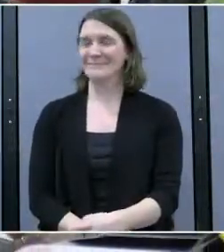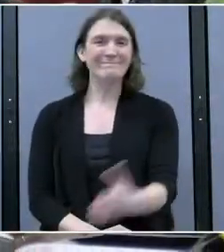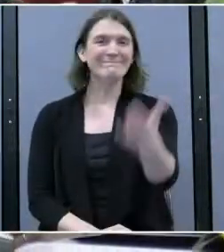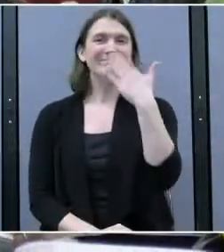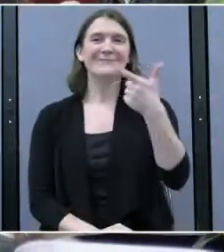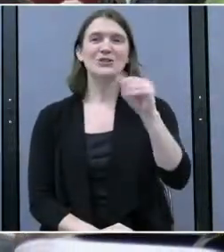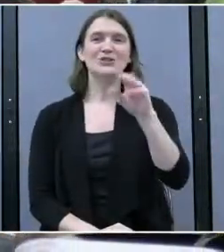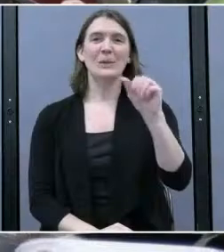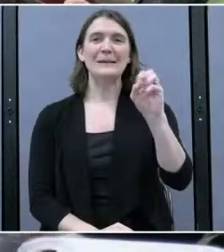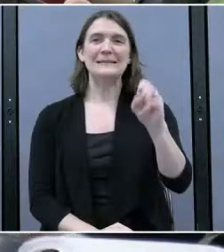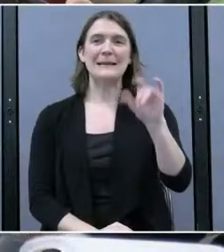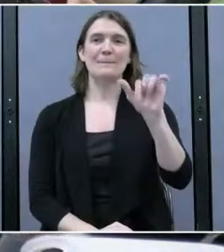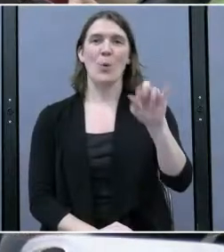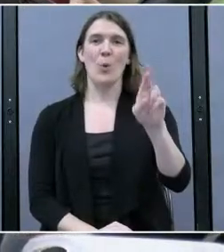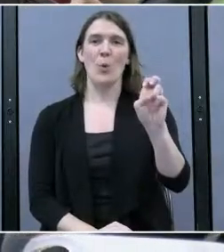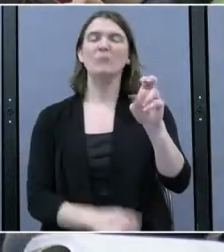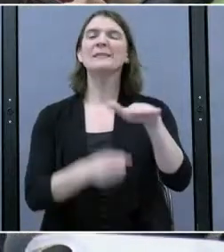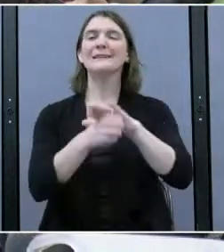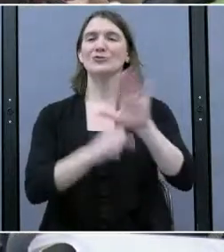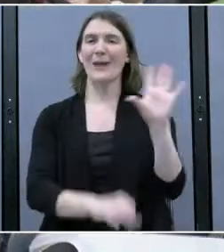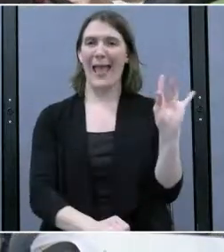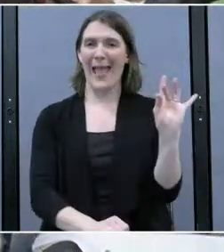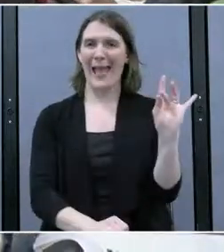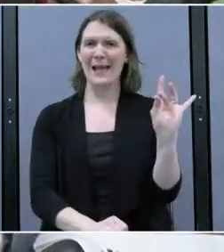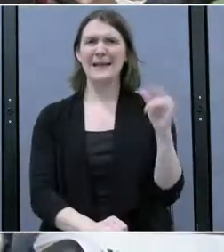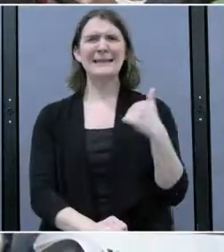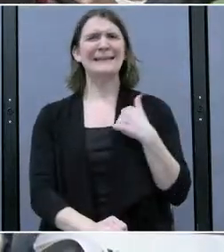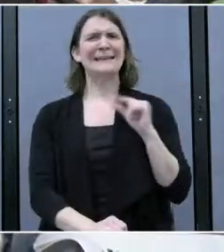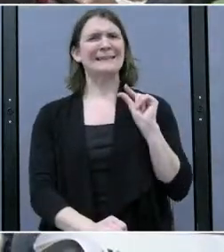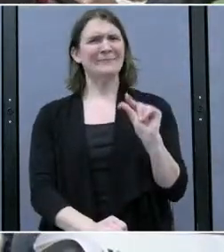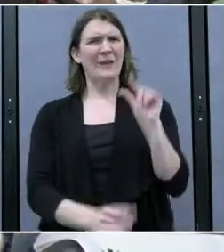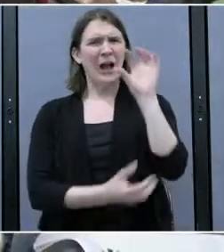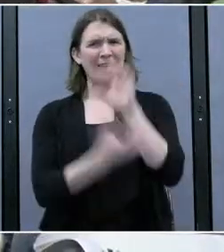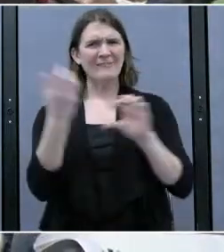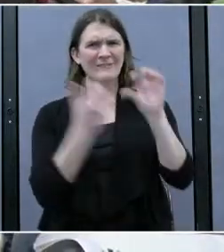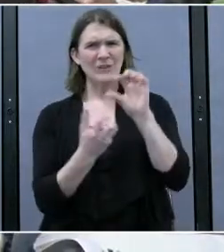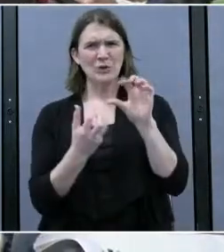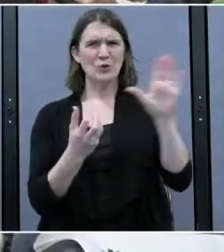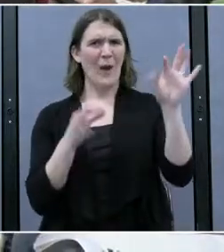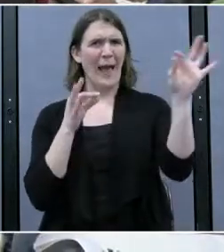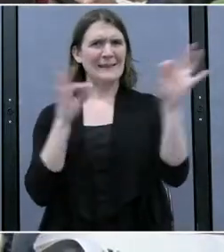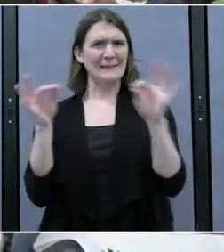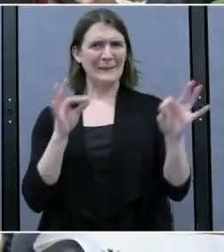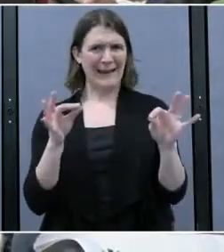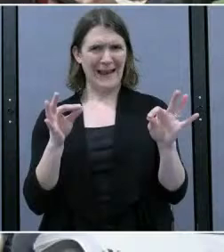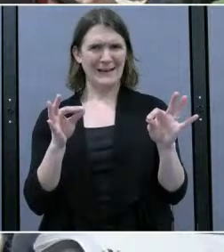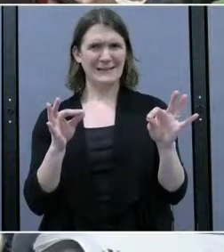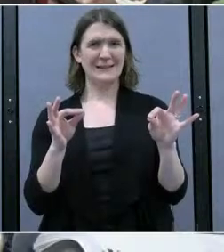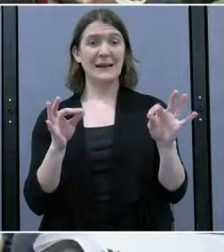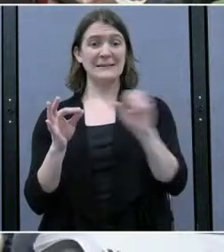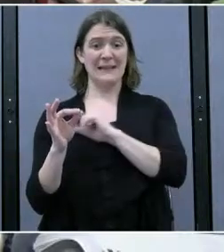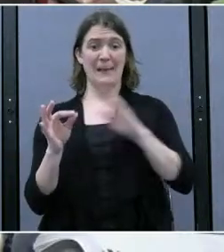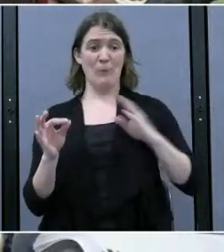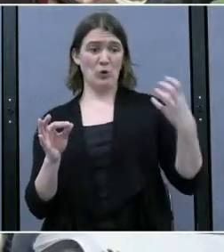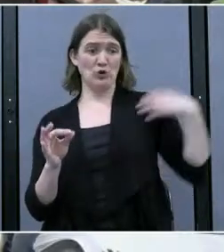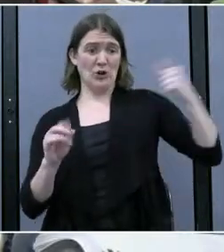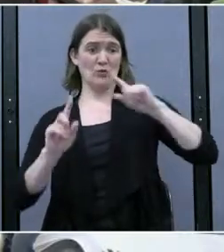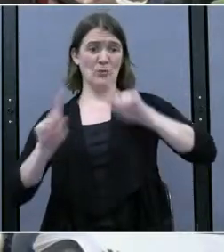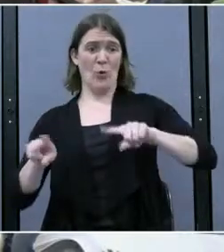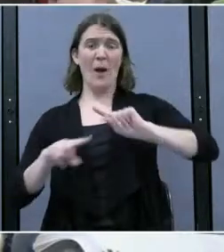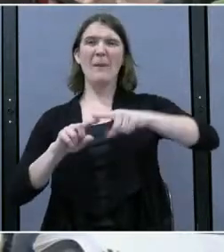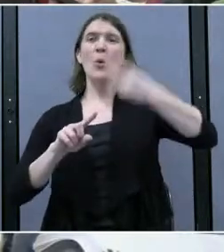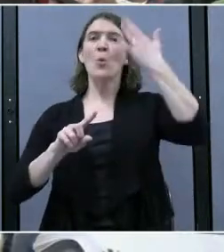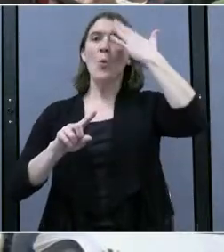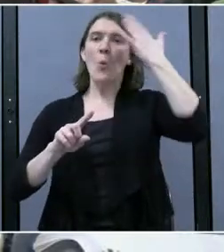Thank you. Gemma Seymour, District 8. I'm just a little confused about the explanation in the Select Board Chair's report about why